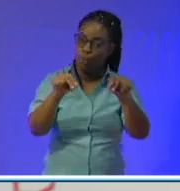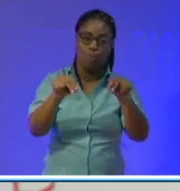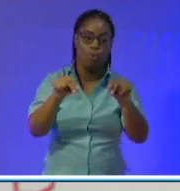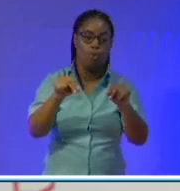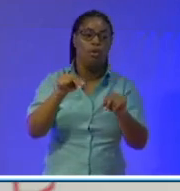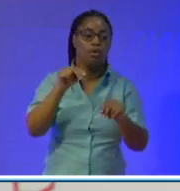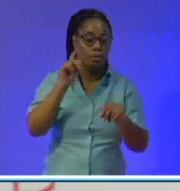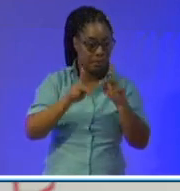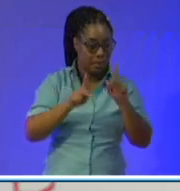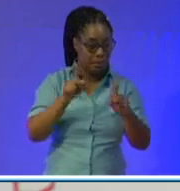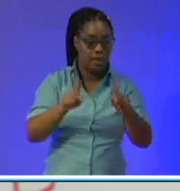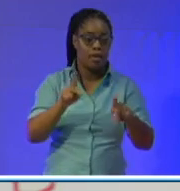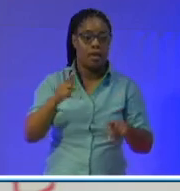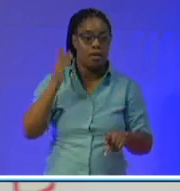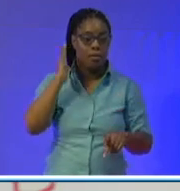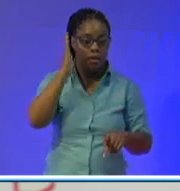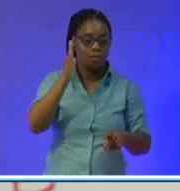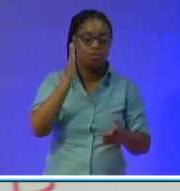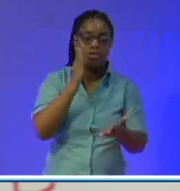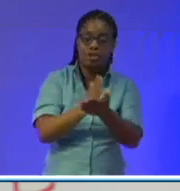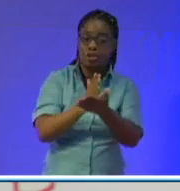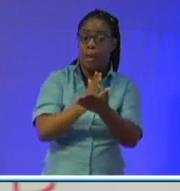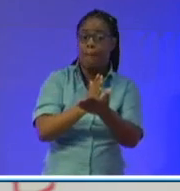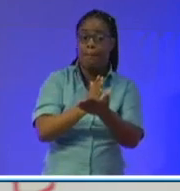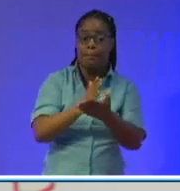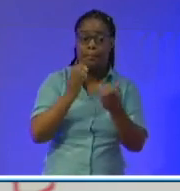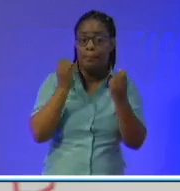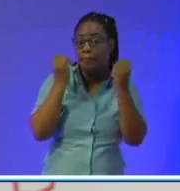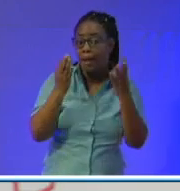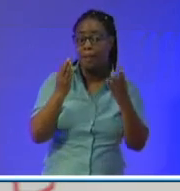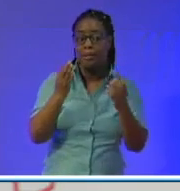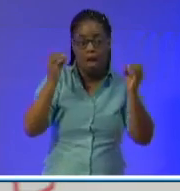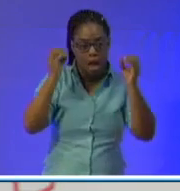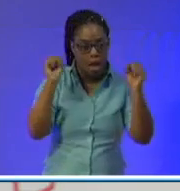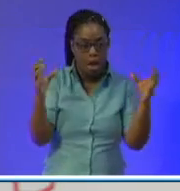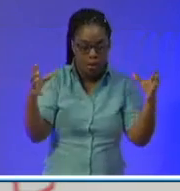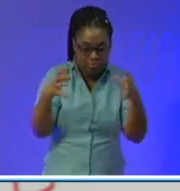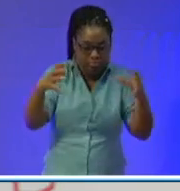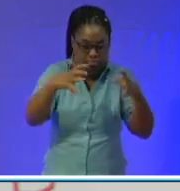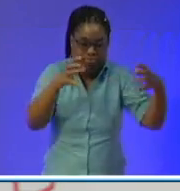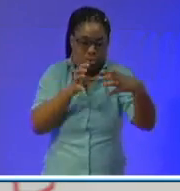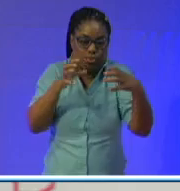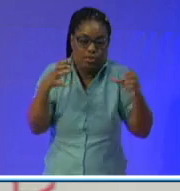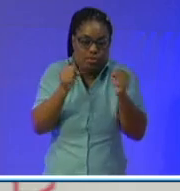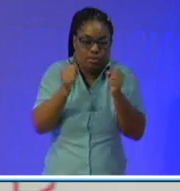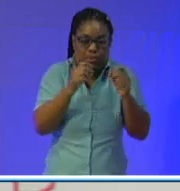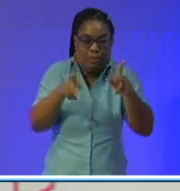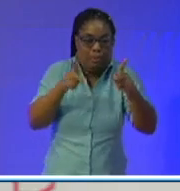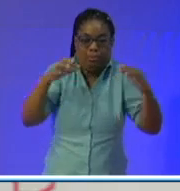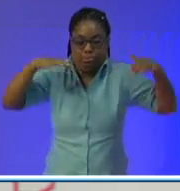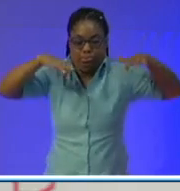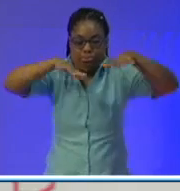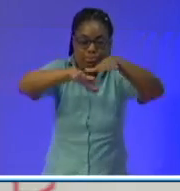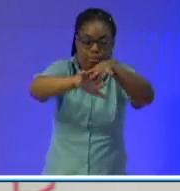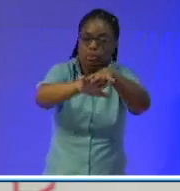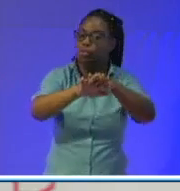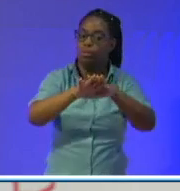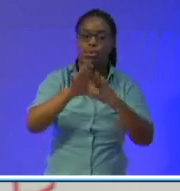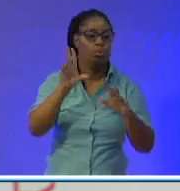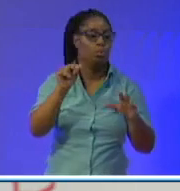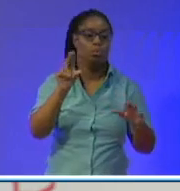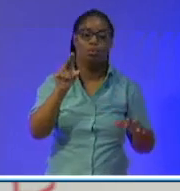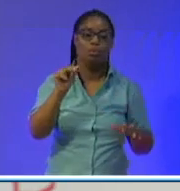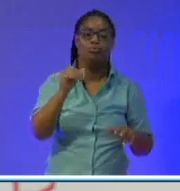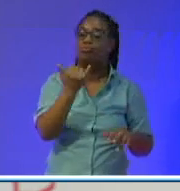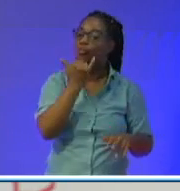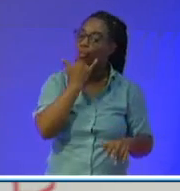you know, absolutely essential. All of these things are behaviors that we're going to need to continue to exercise our discretion in